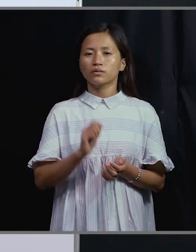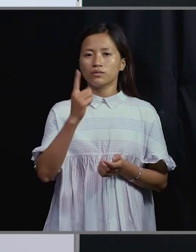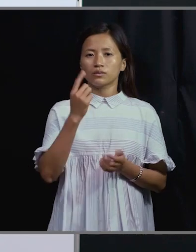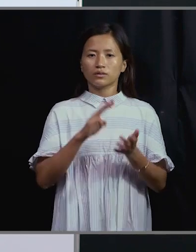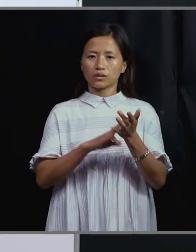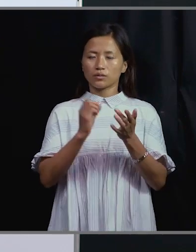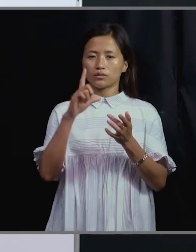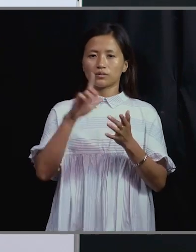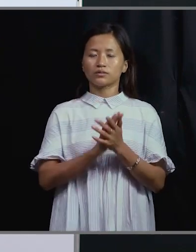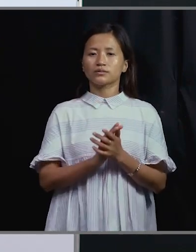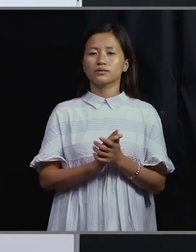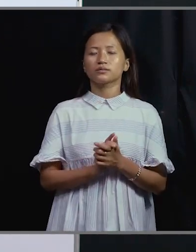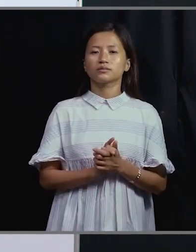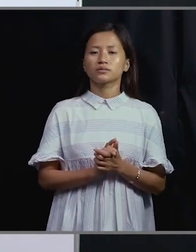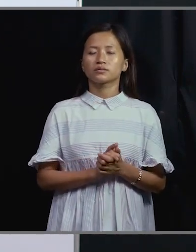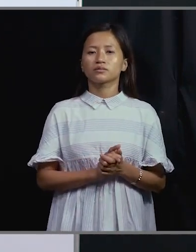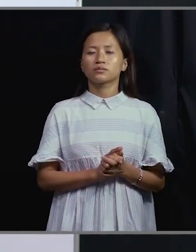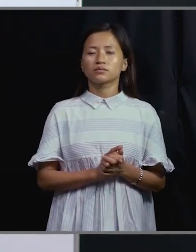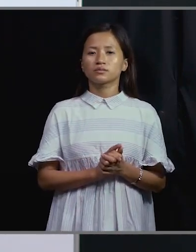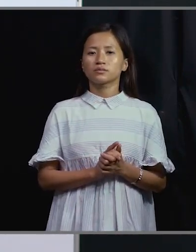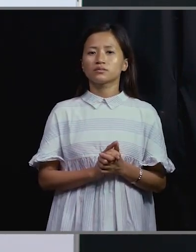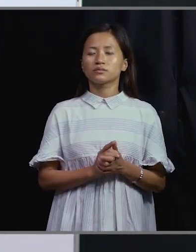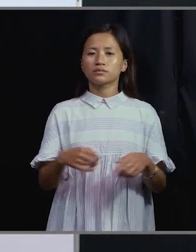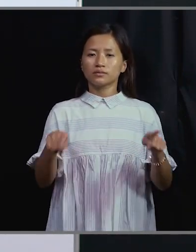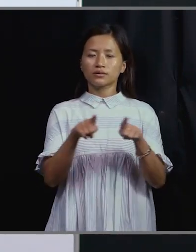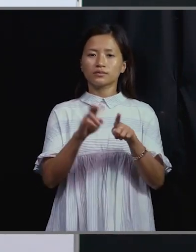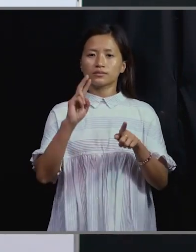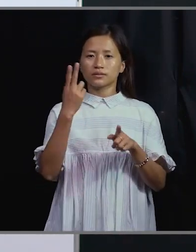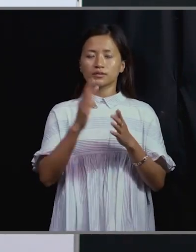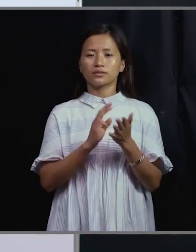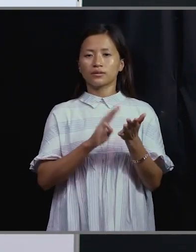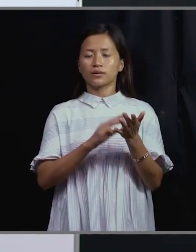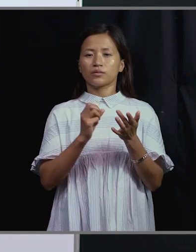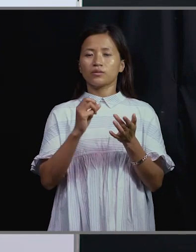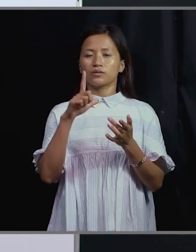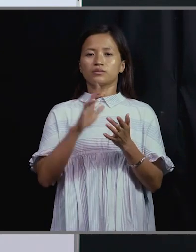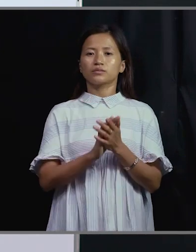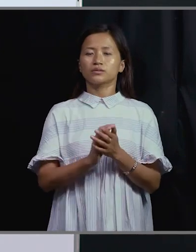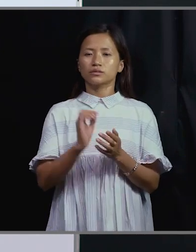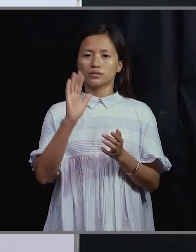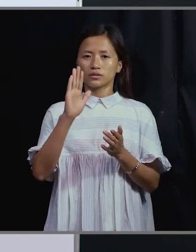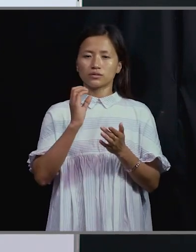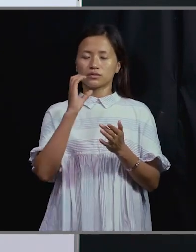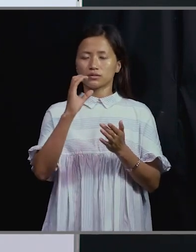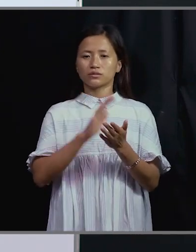of chloroethane and the second molecule C2H5 again.